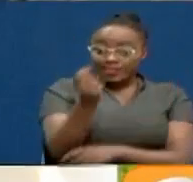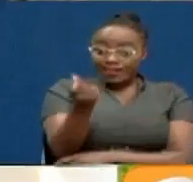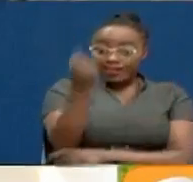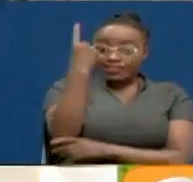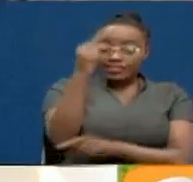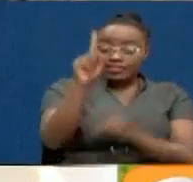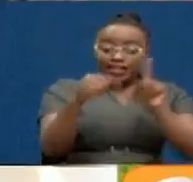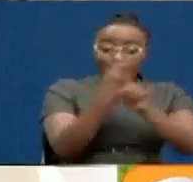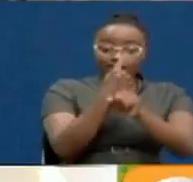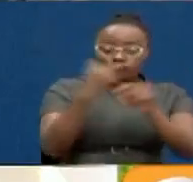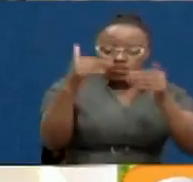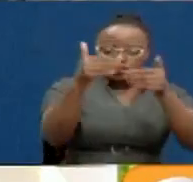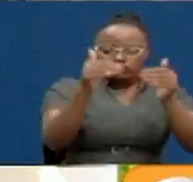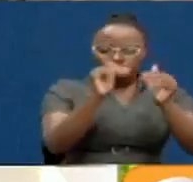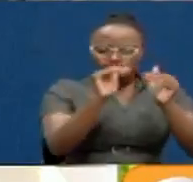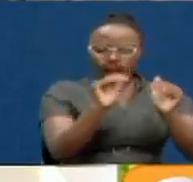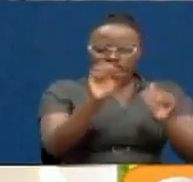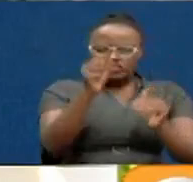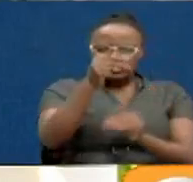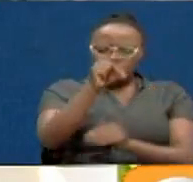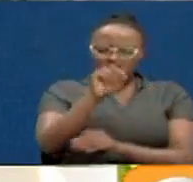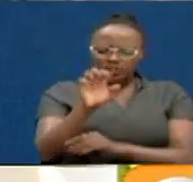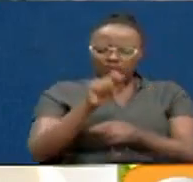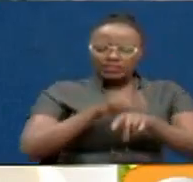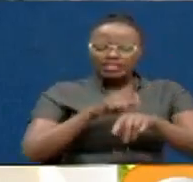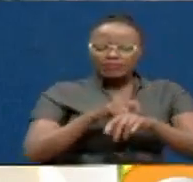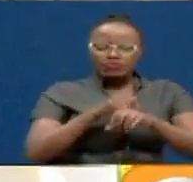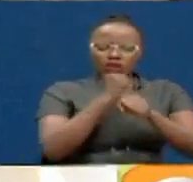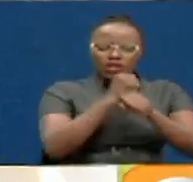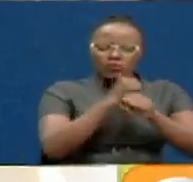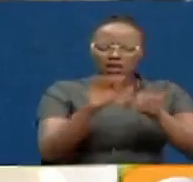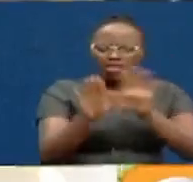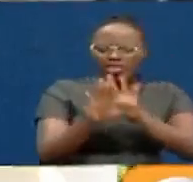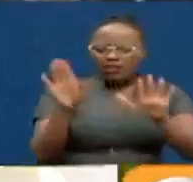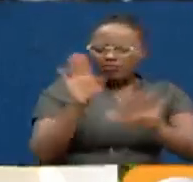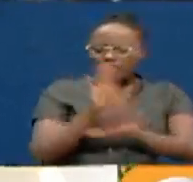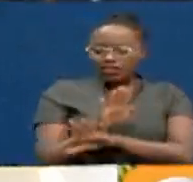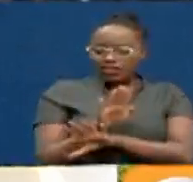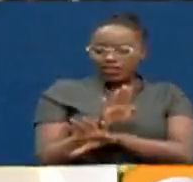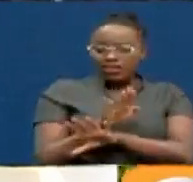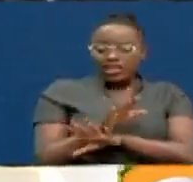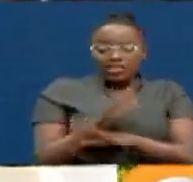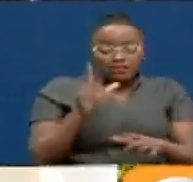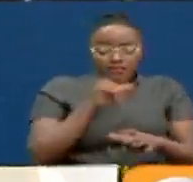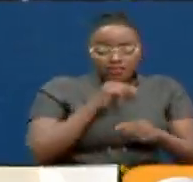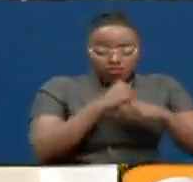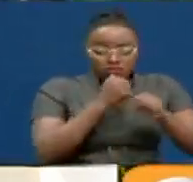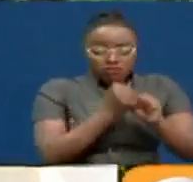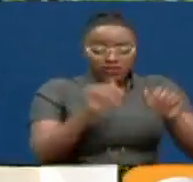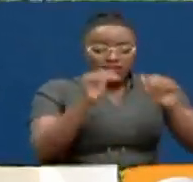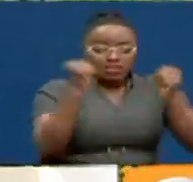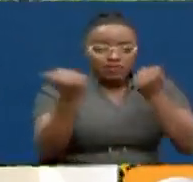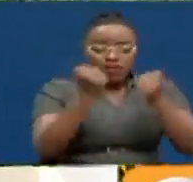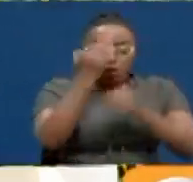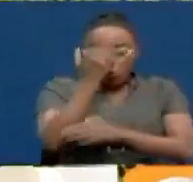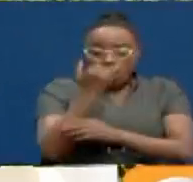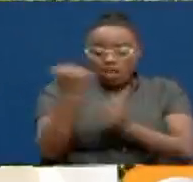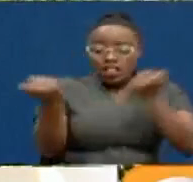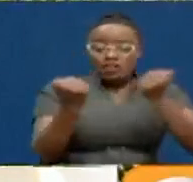they understand various shapes when you do machining, finishing and all that. Because in vehicle application,